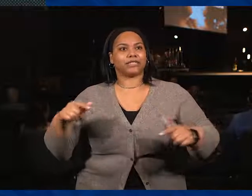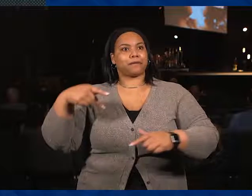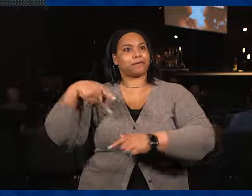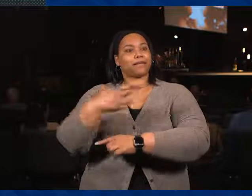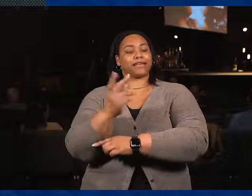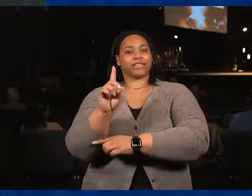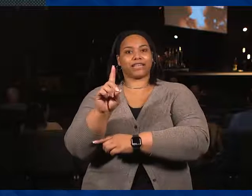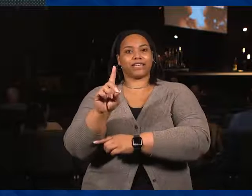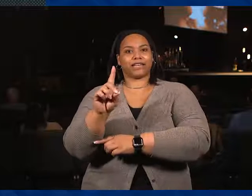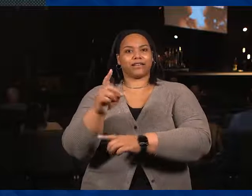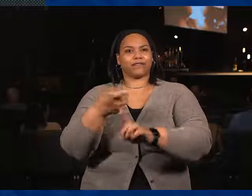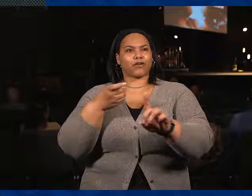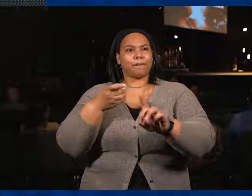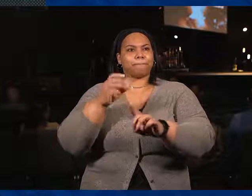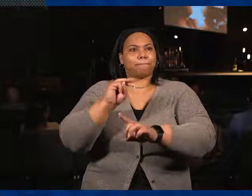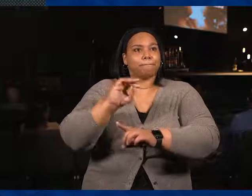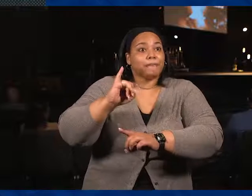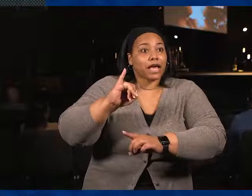of